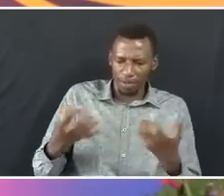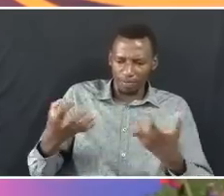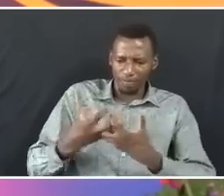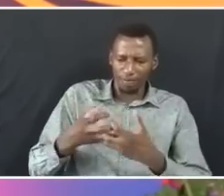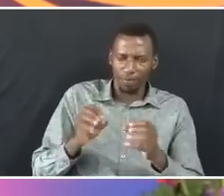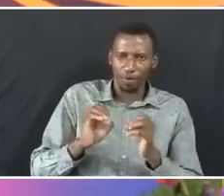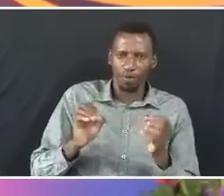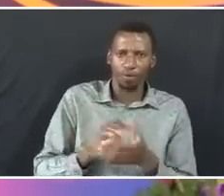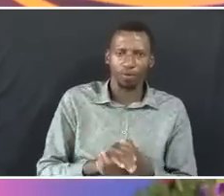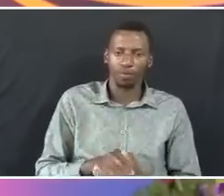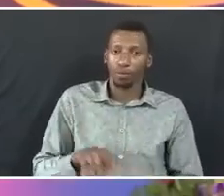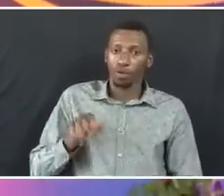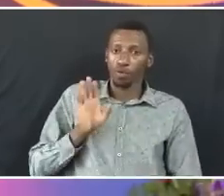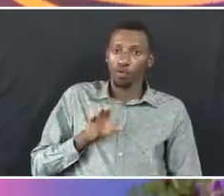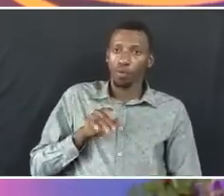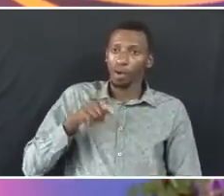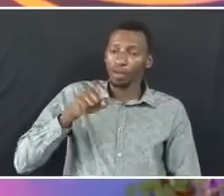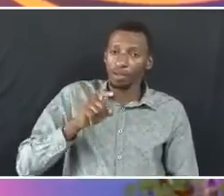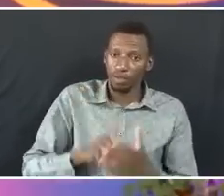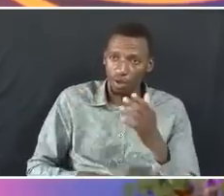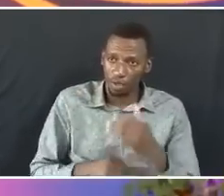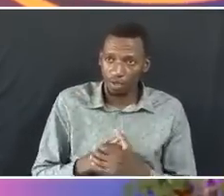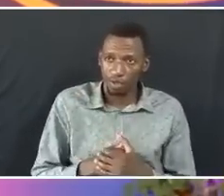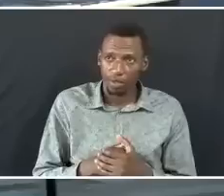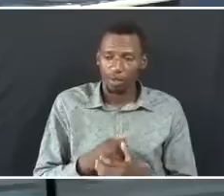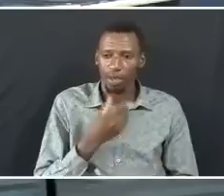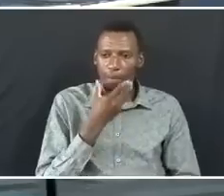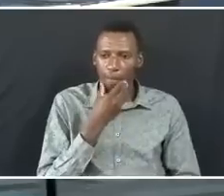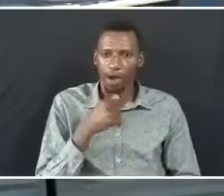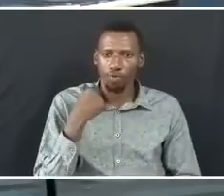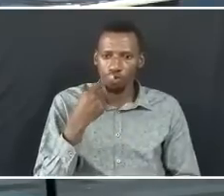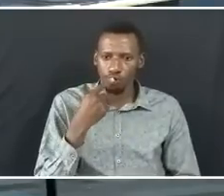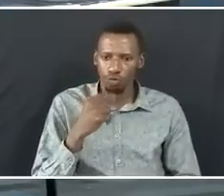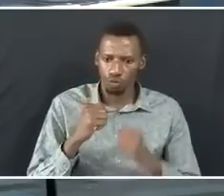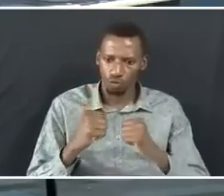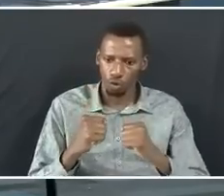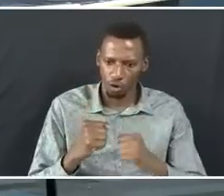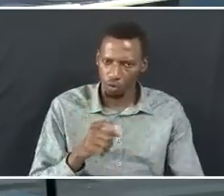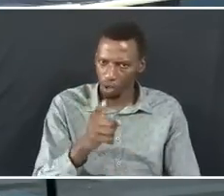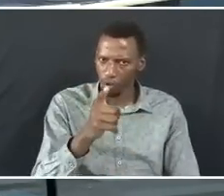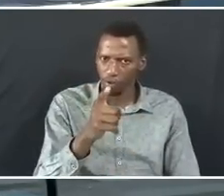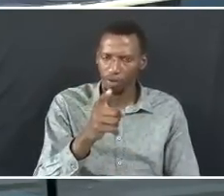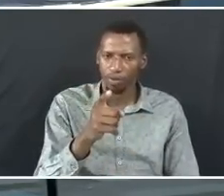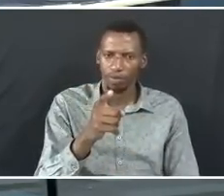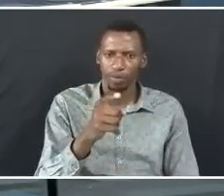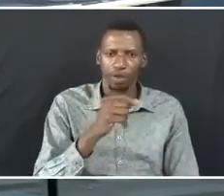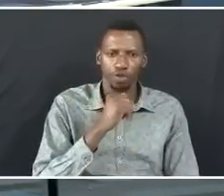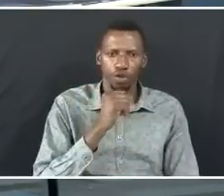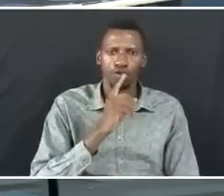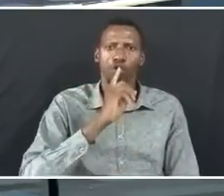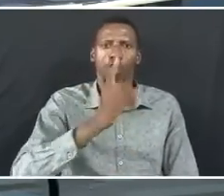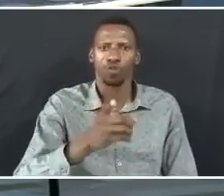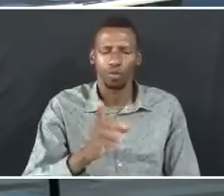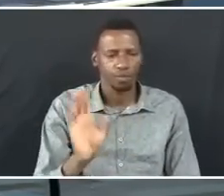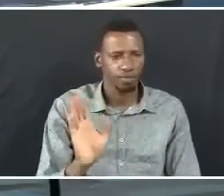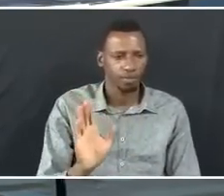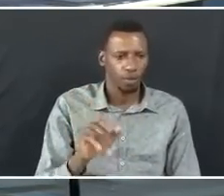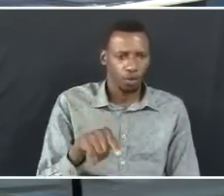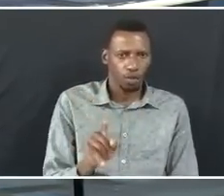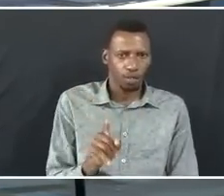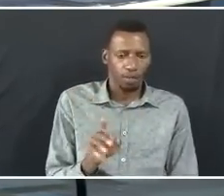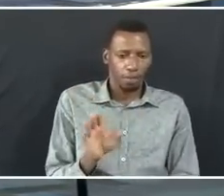What a woman needs is a man that can put her in her place. Not as a dictator. Unajipata